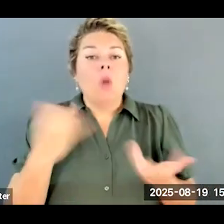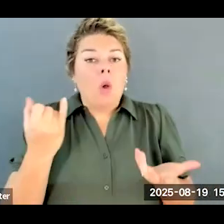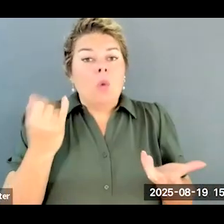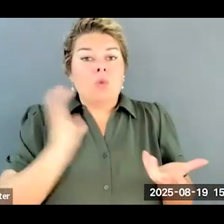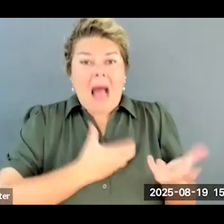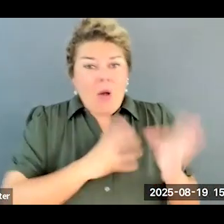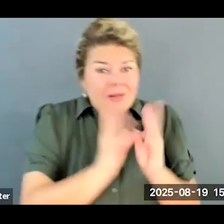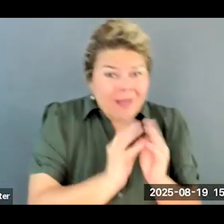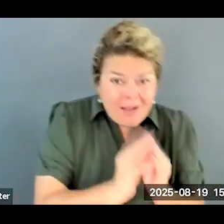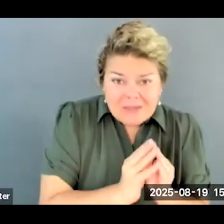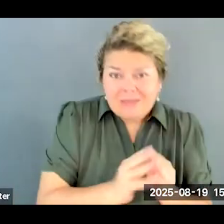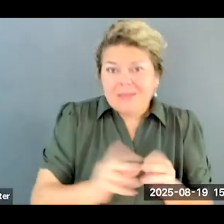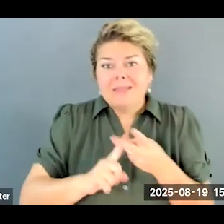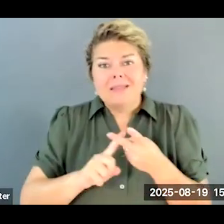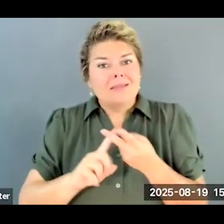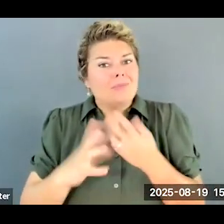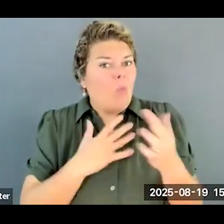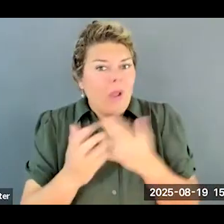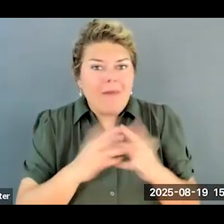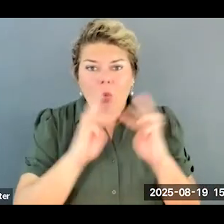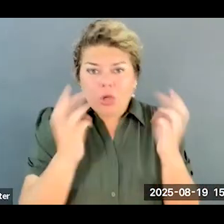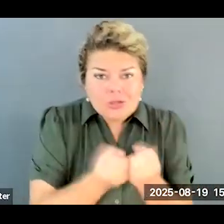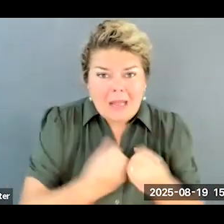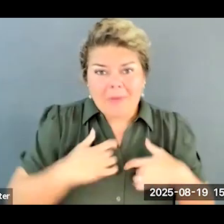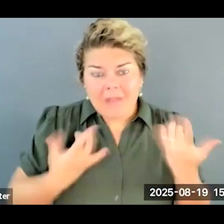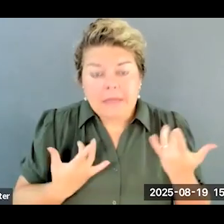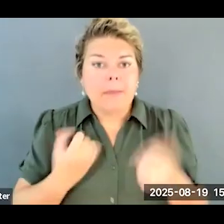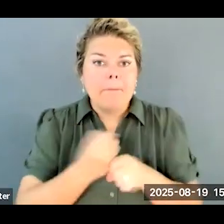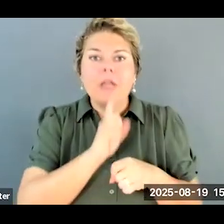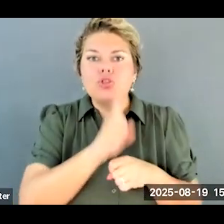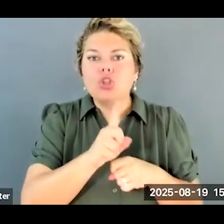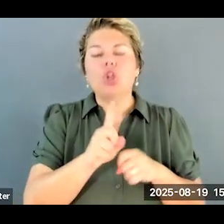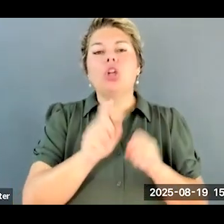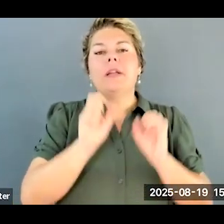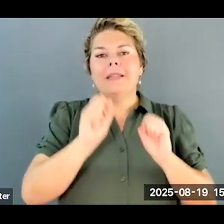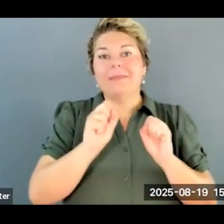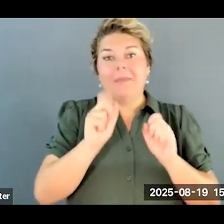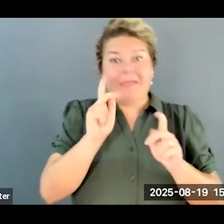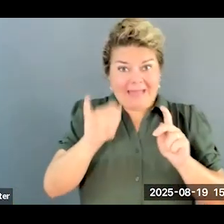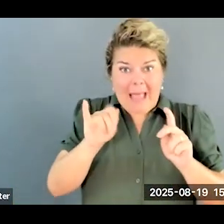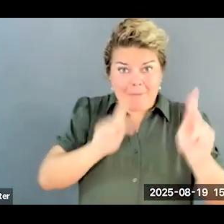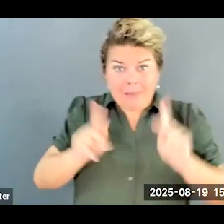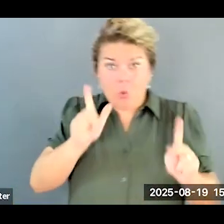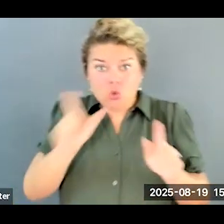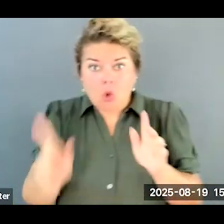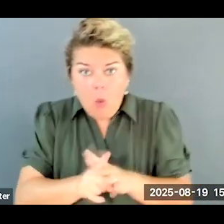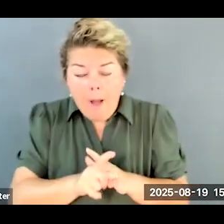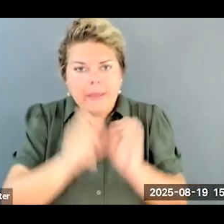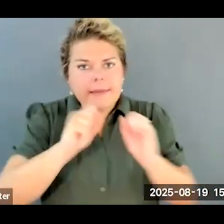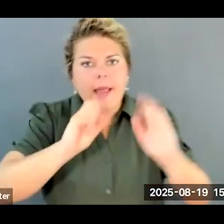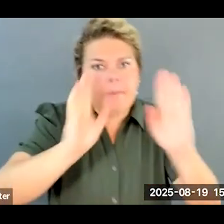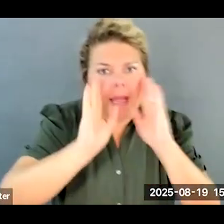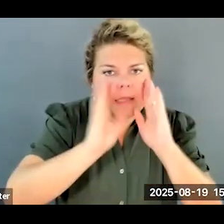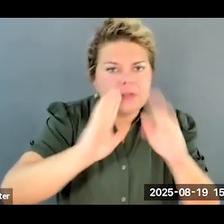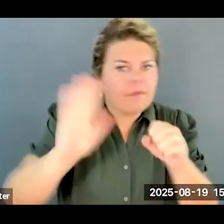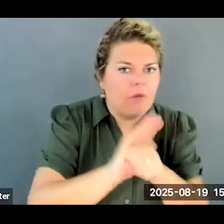our conferences, our events, that they're able to be as present and attentive as they need to be so that they can